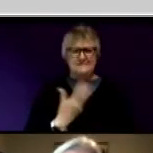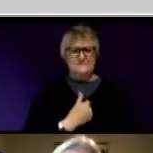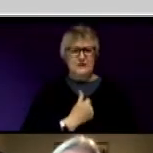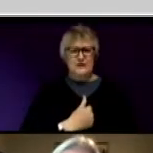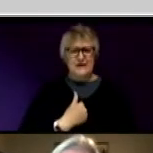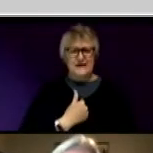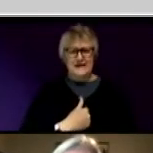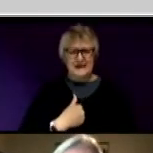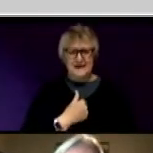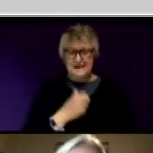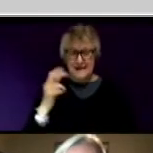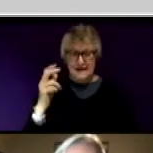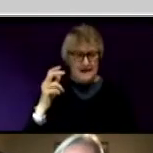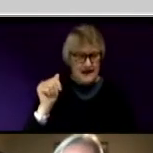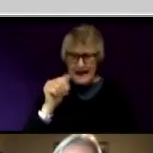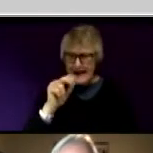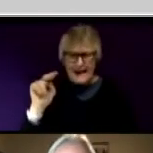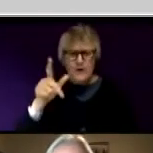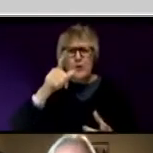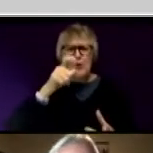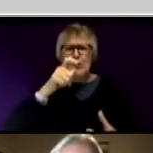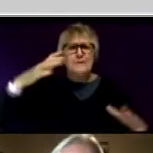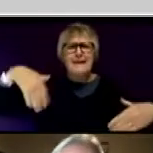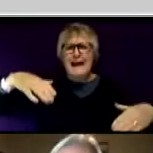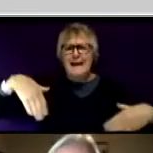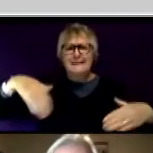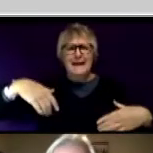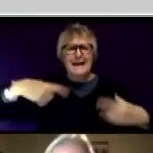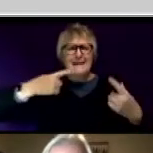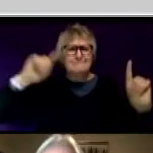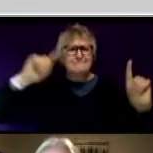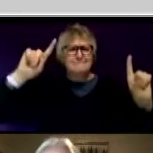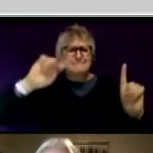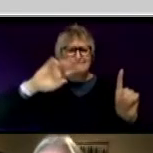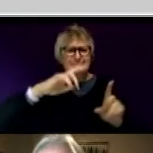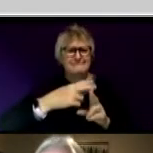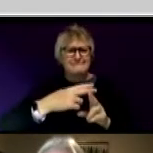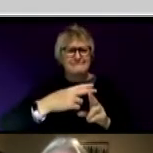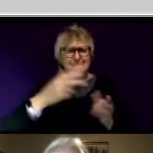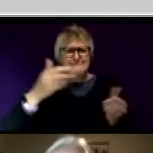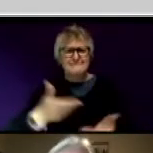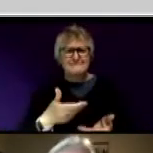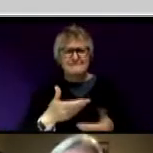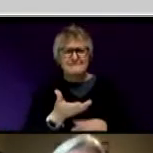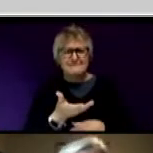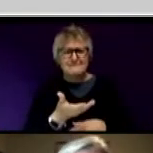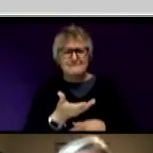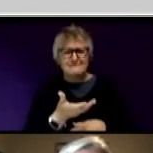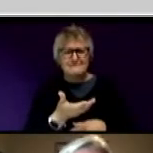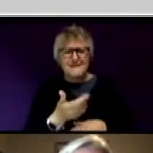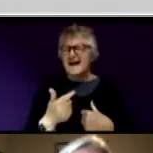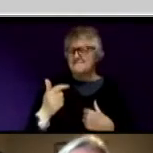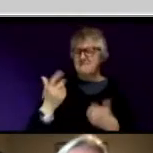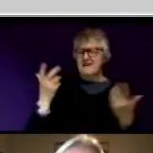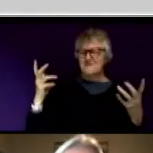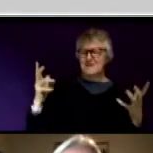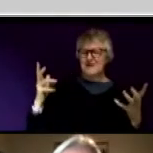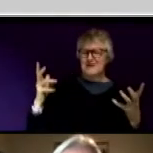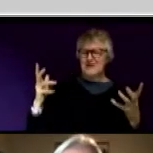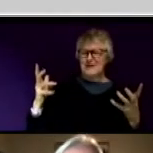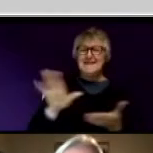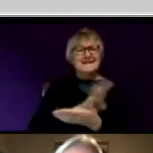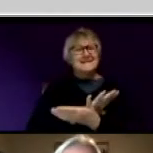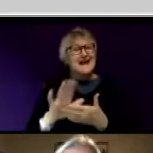Is it Anne? Who hasn't gone? I'm sorry. Amy. I haven't gone. Thank you. Okay, thanks. It's nice to see